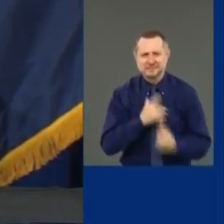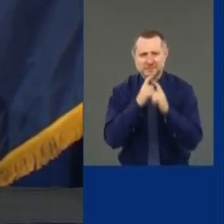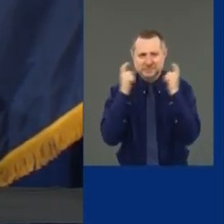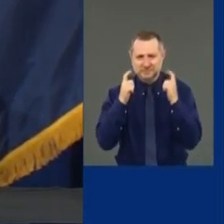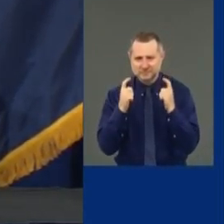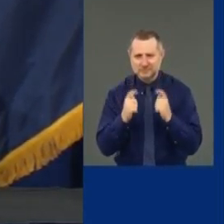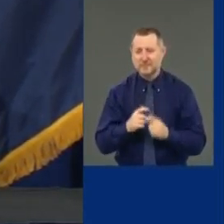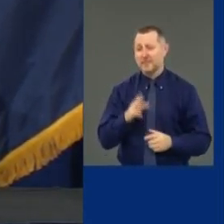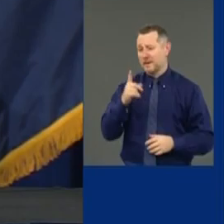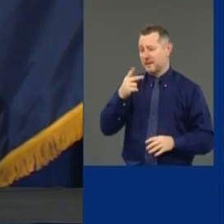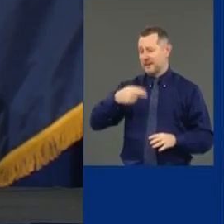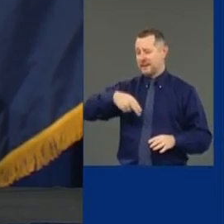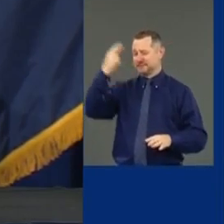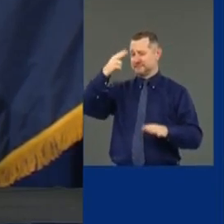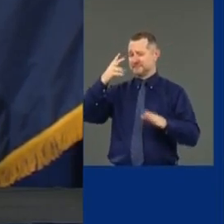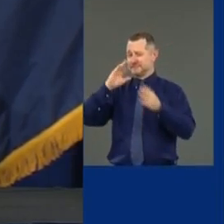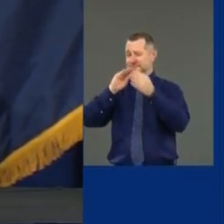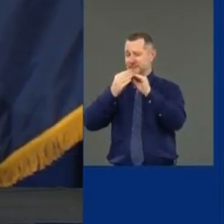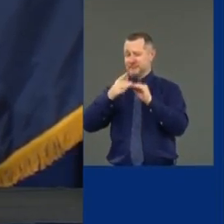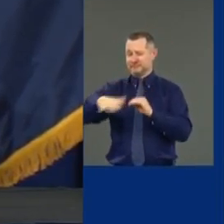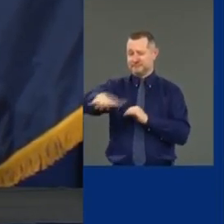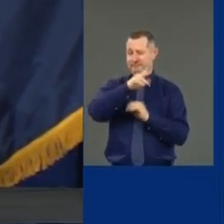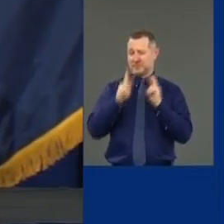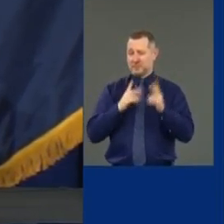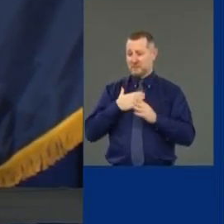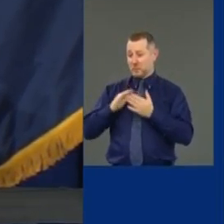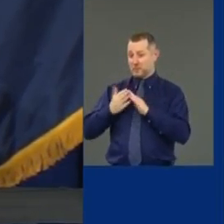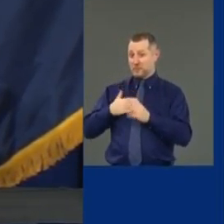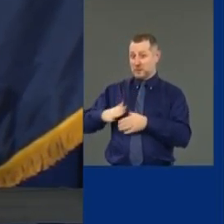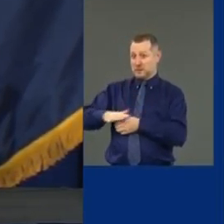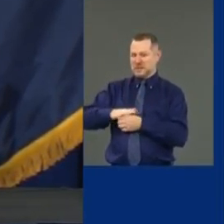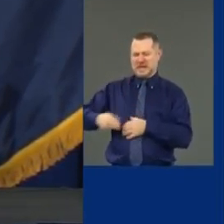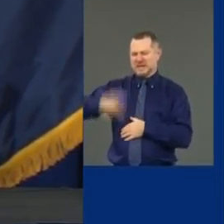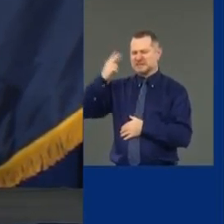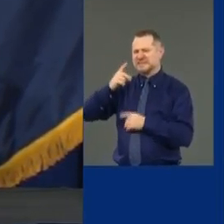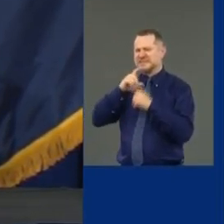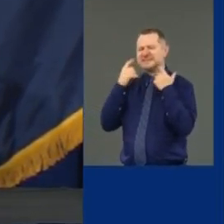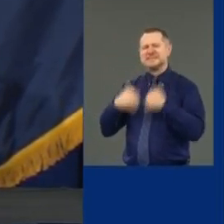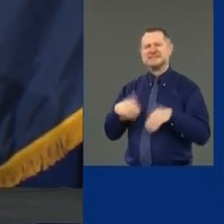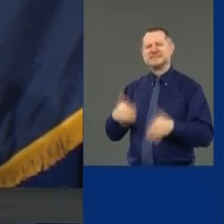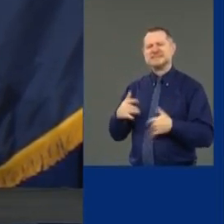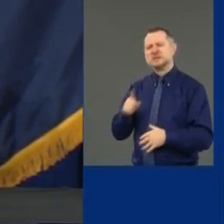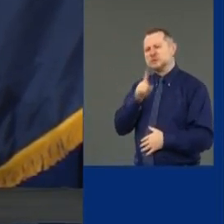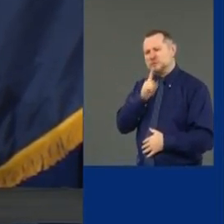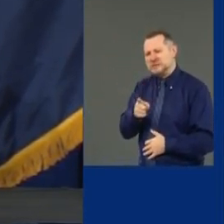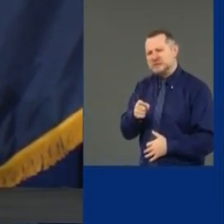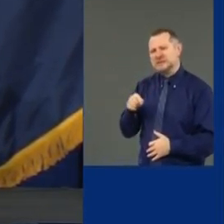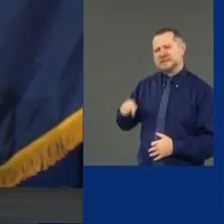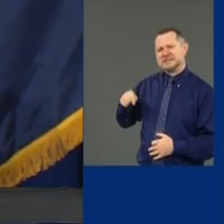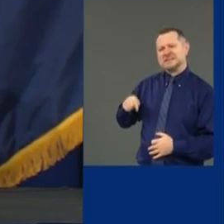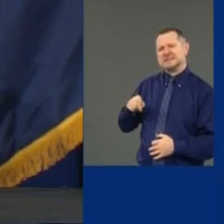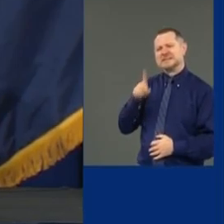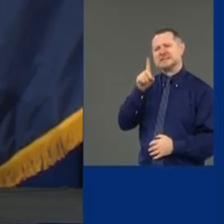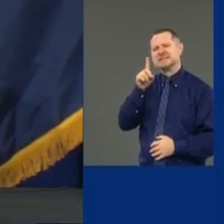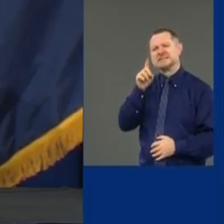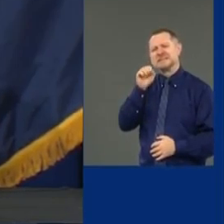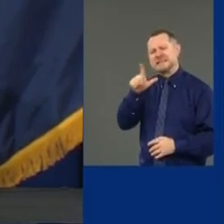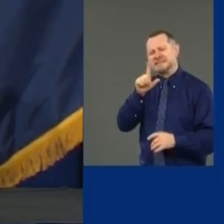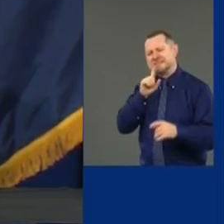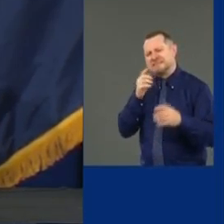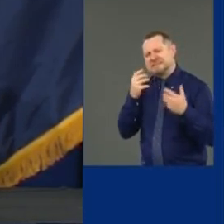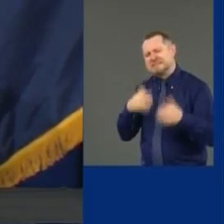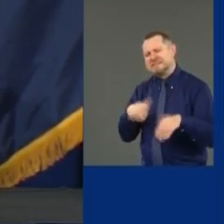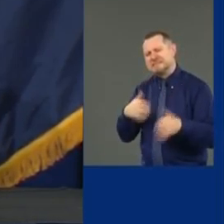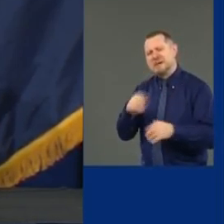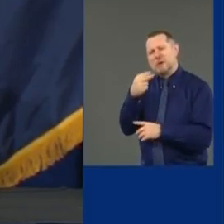This is not a joke. This is not a hoax. This is real. This is real deal Holyfield. So please, mi gente, love each other and love yourselves.